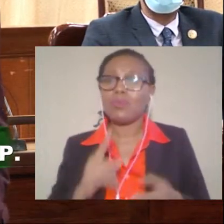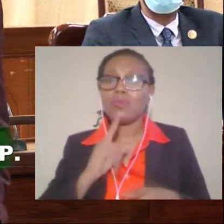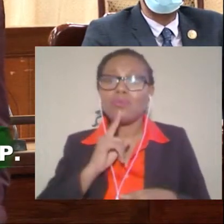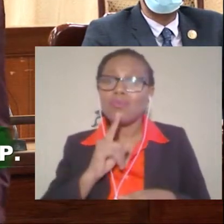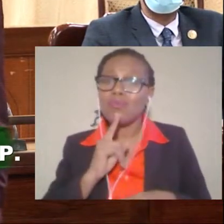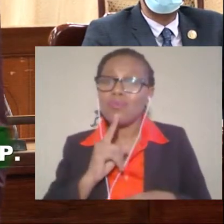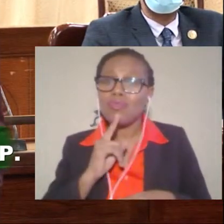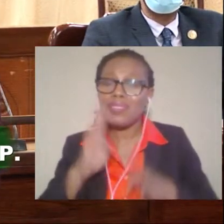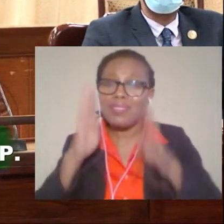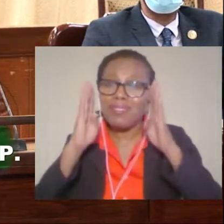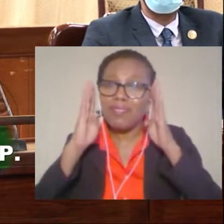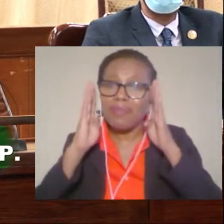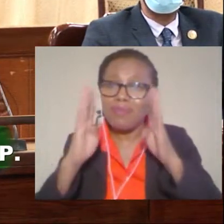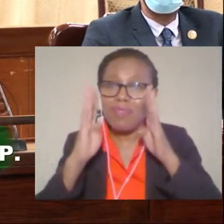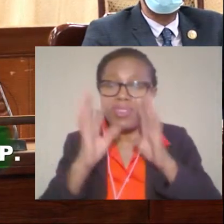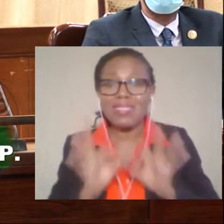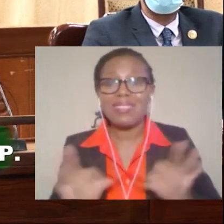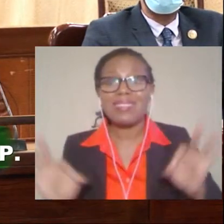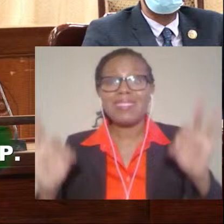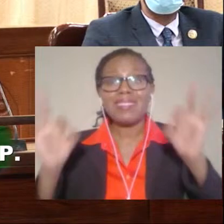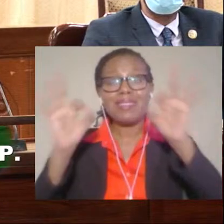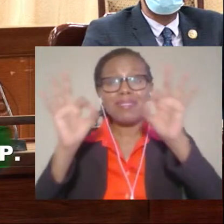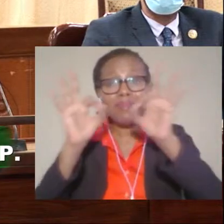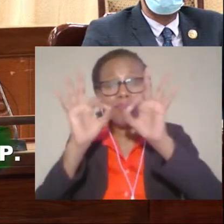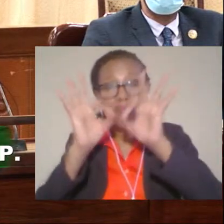important things I mentioned earlier. Rather than that,